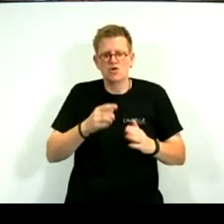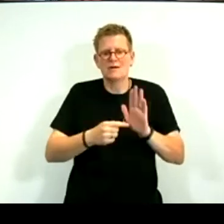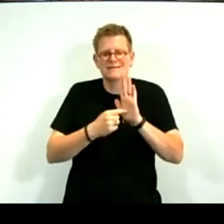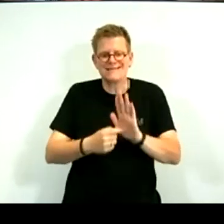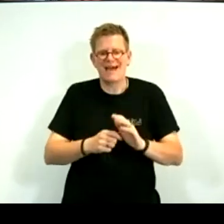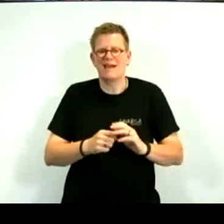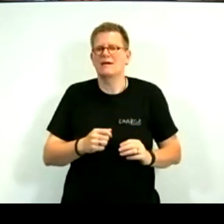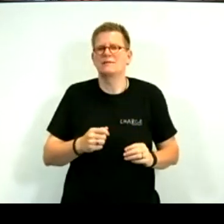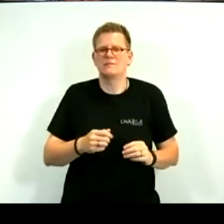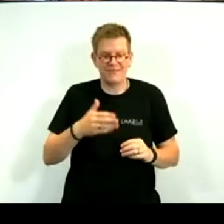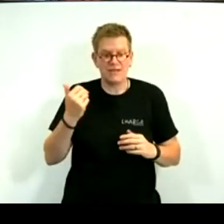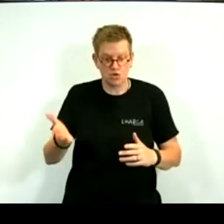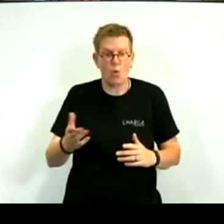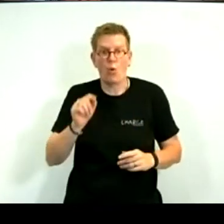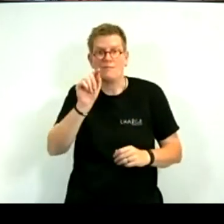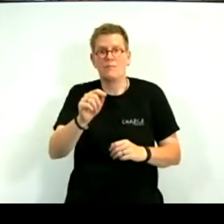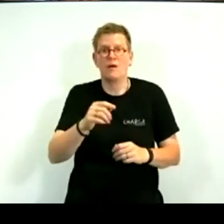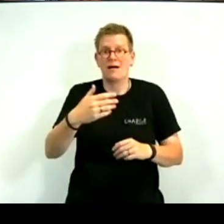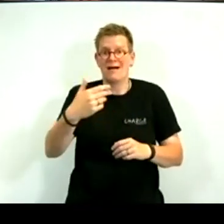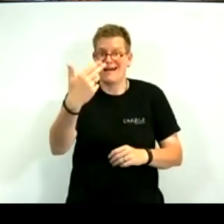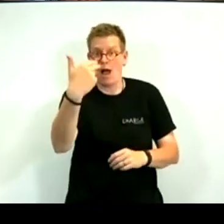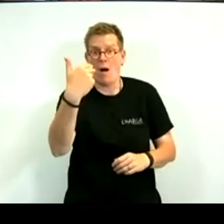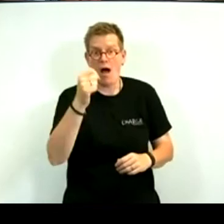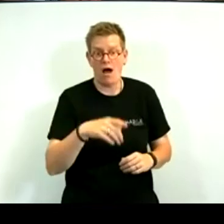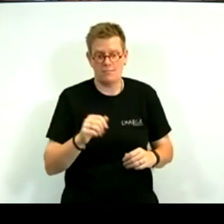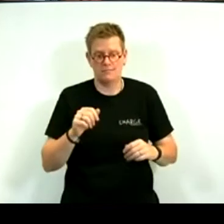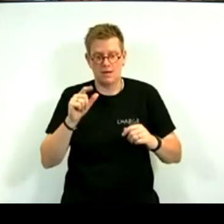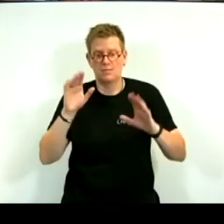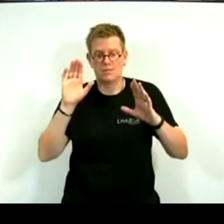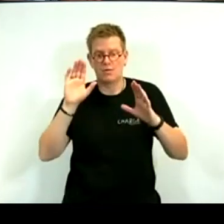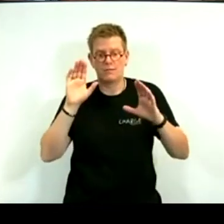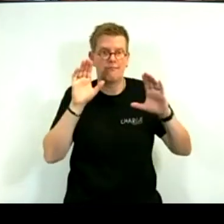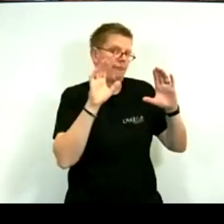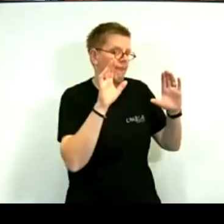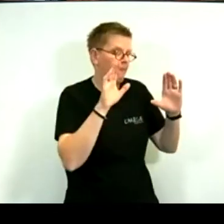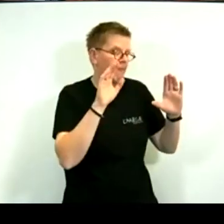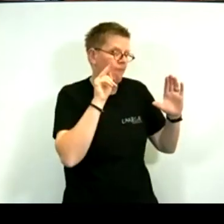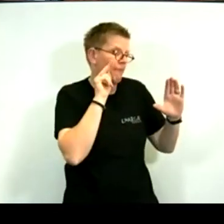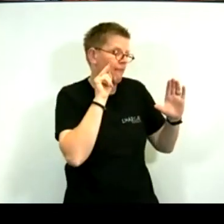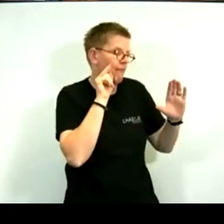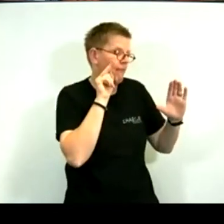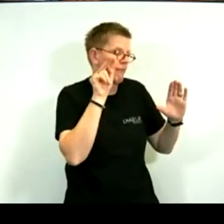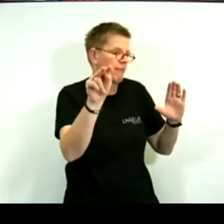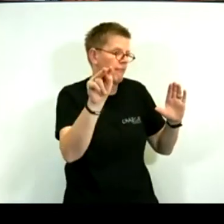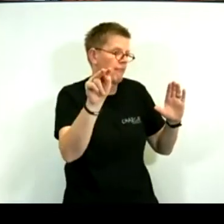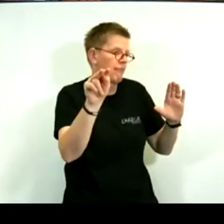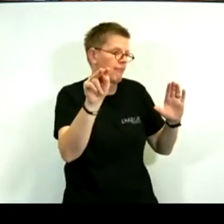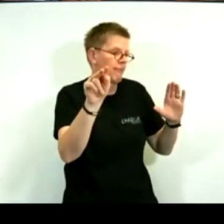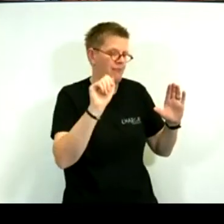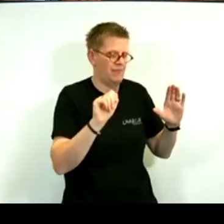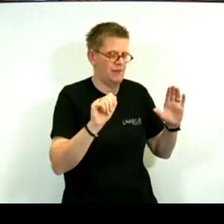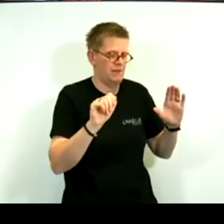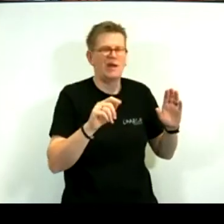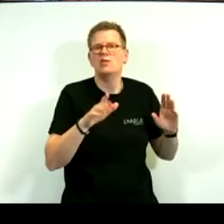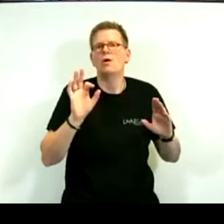camera. And this is, for teachers, this is such an important point. You must not tell